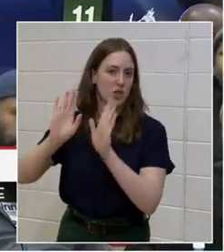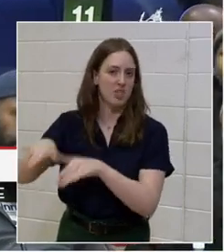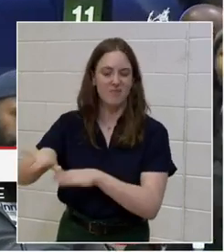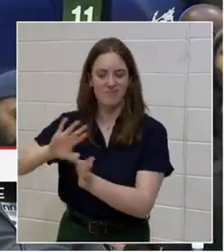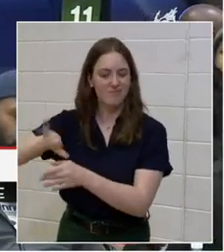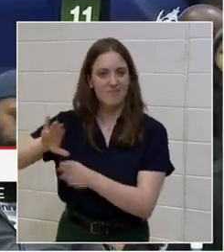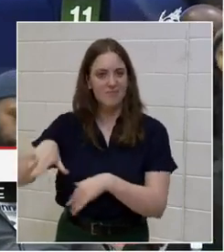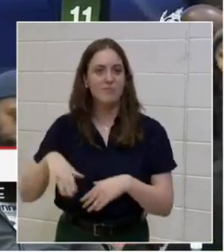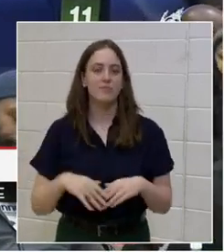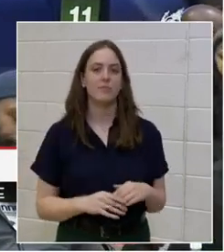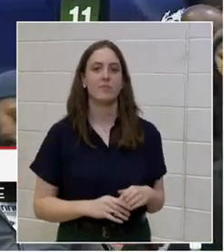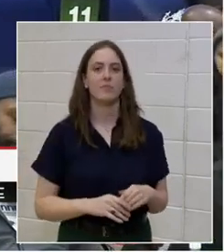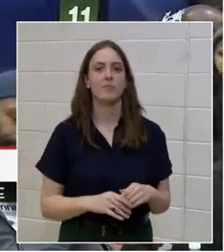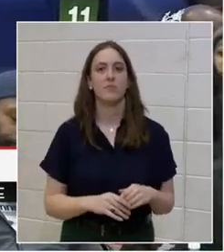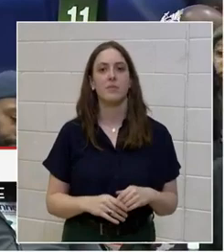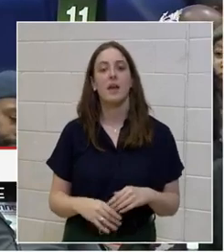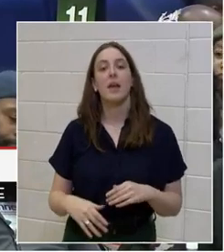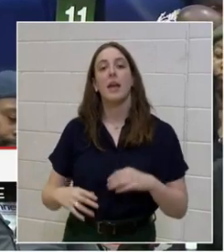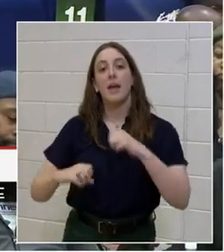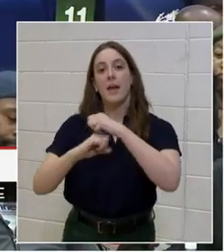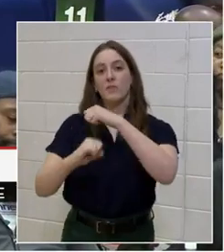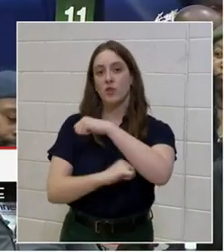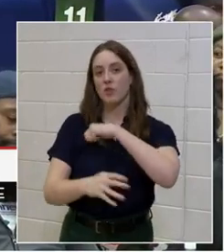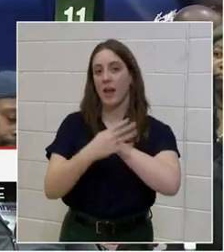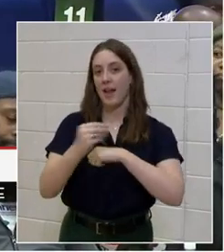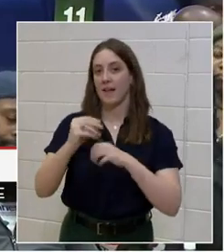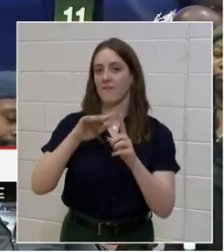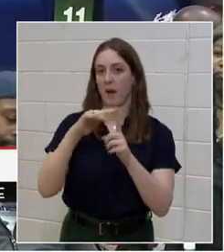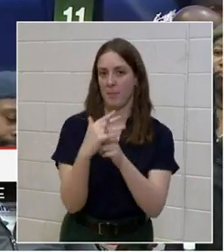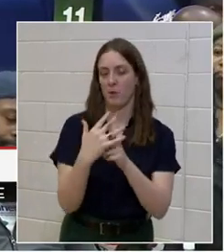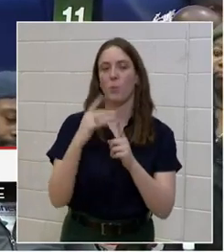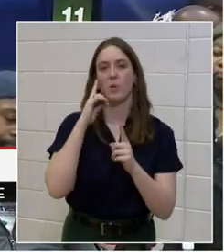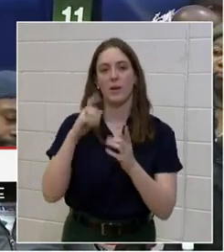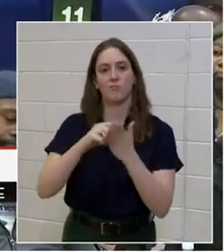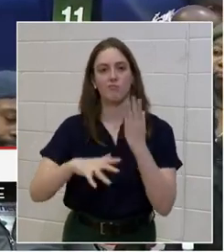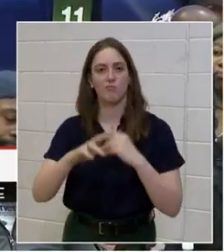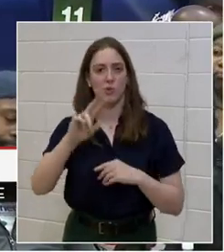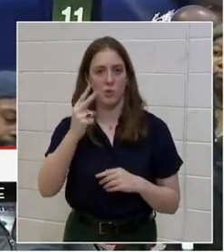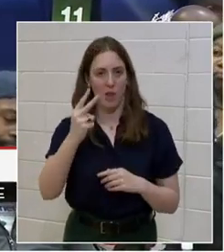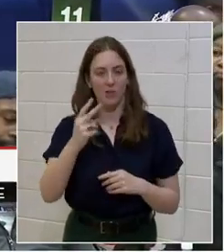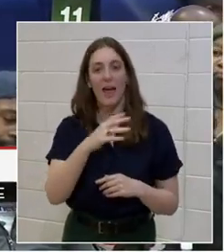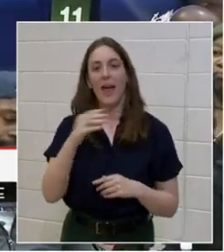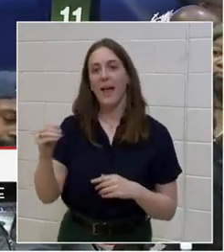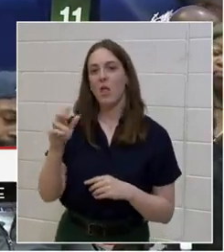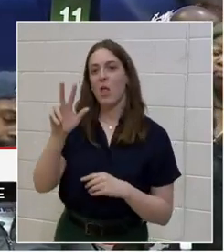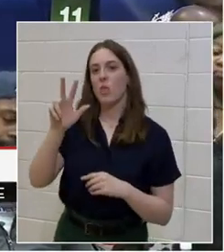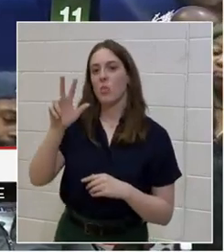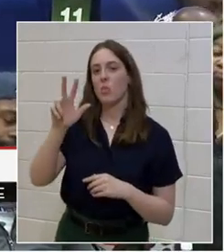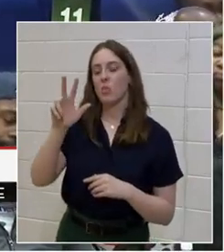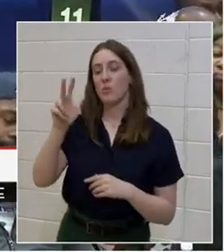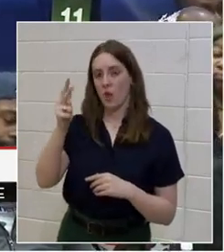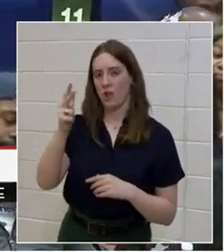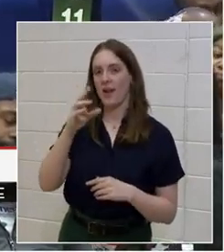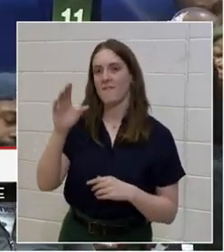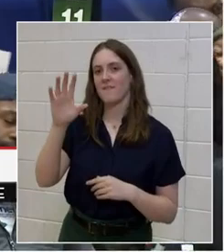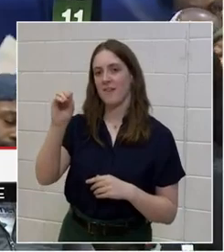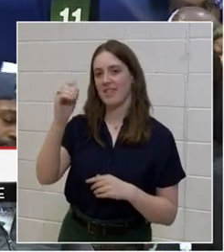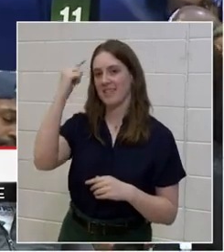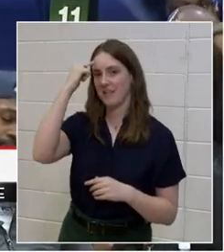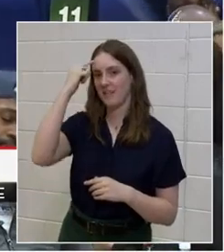Took away 2 from infrastructure and environment and $350 from health and human services. Thank you.